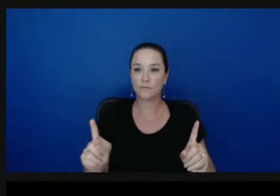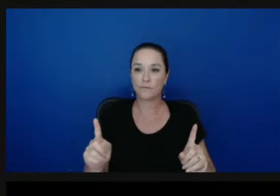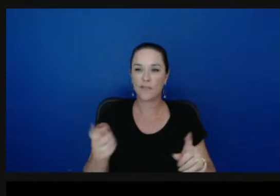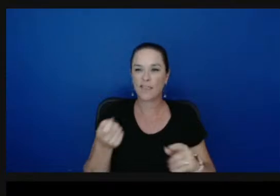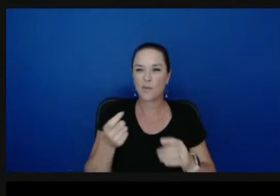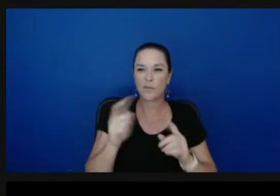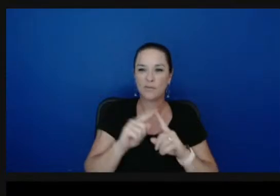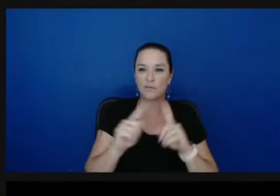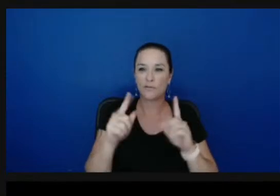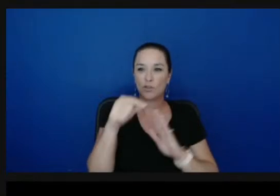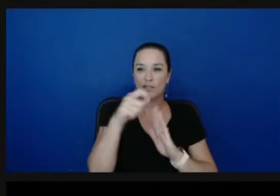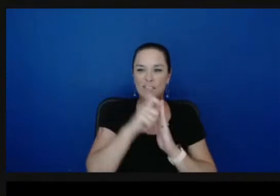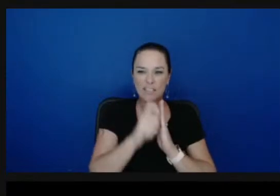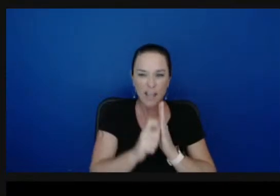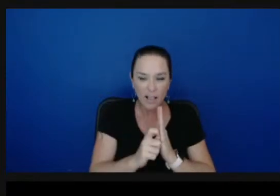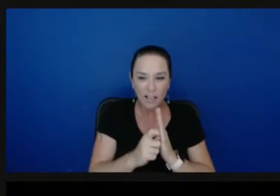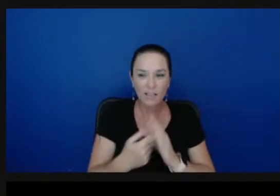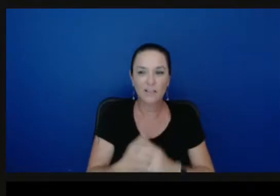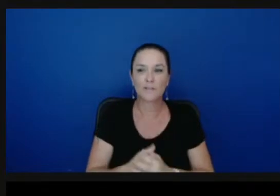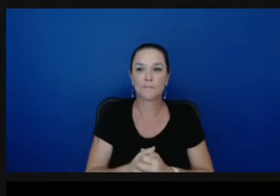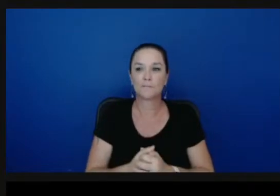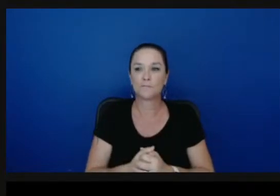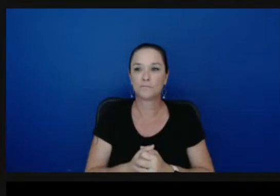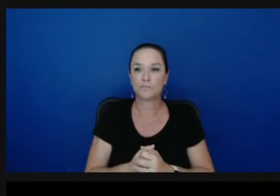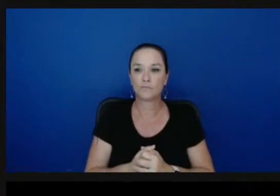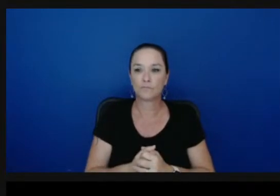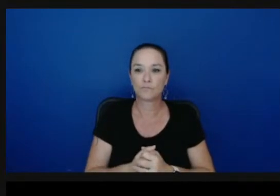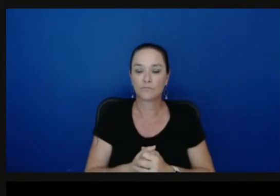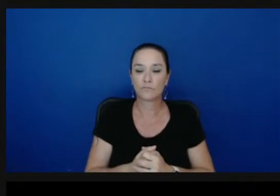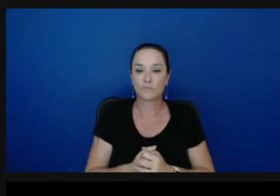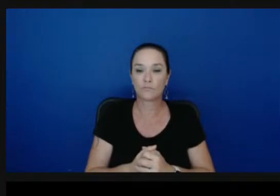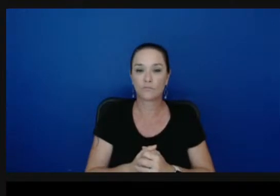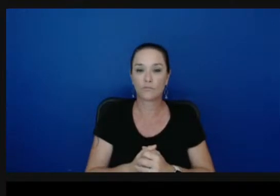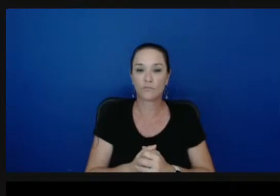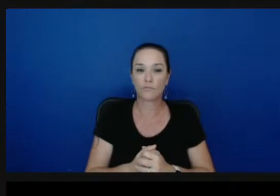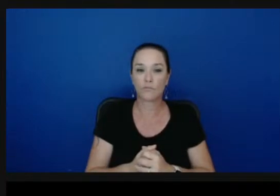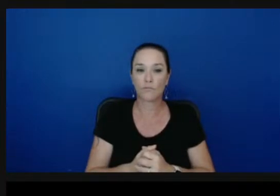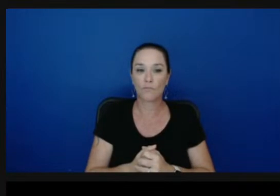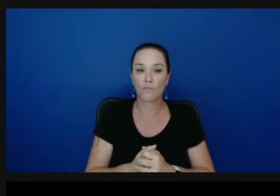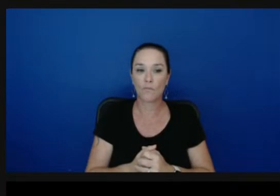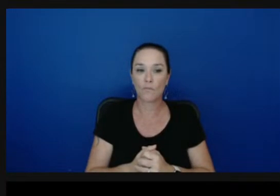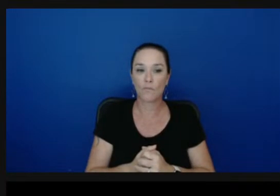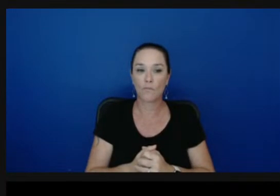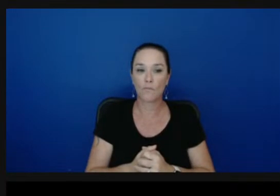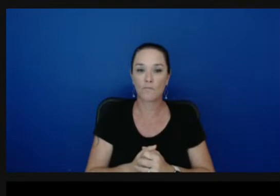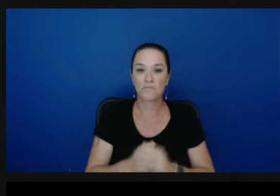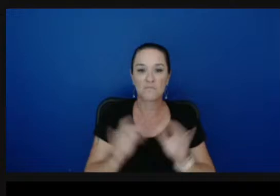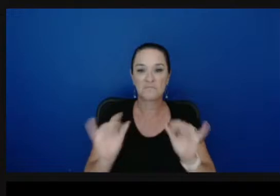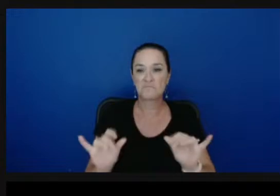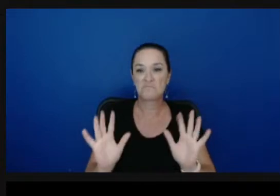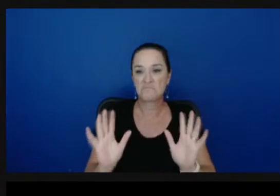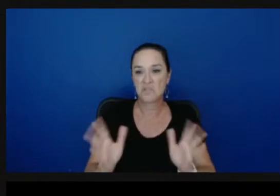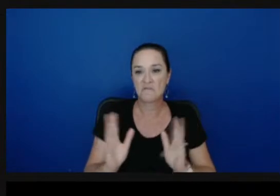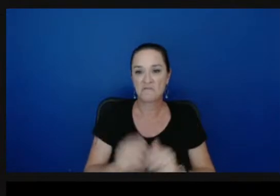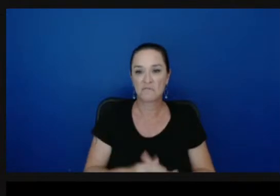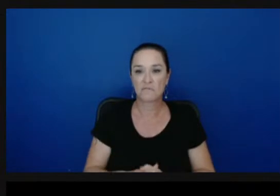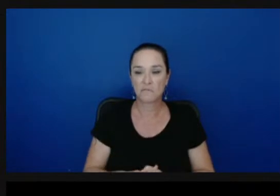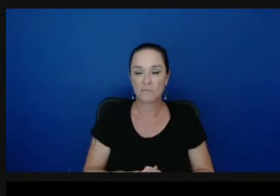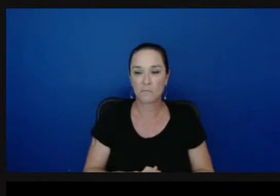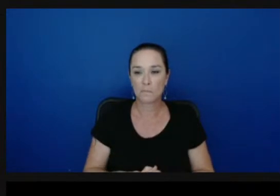details. So I can leave that as it is there.